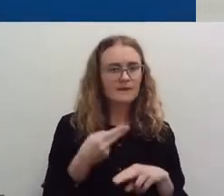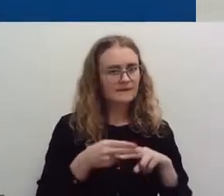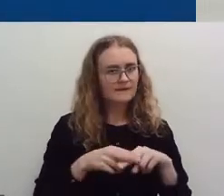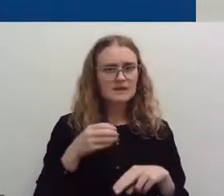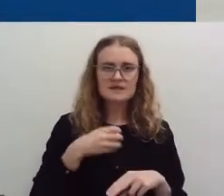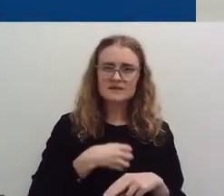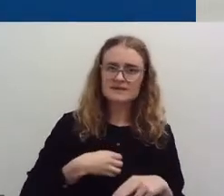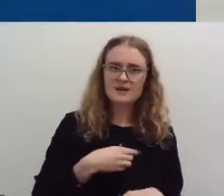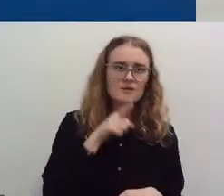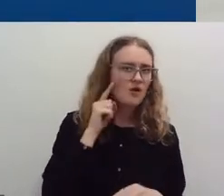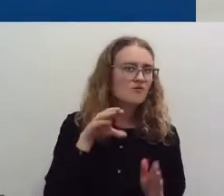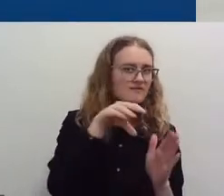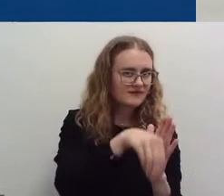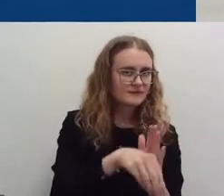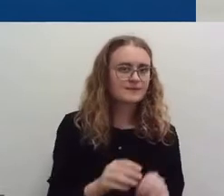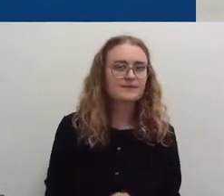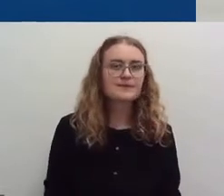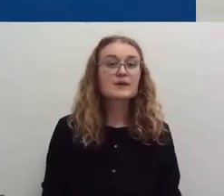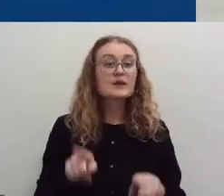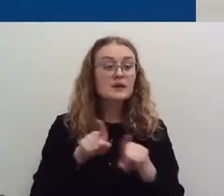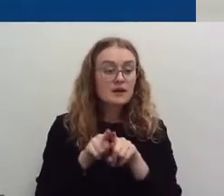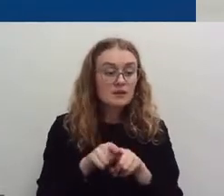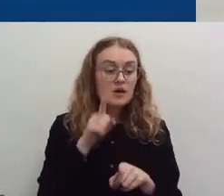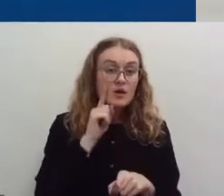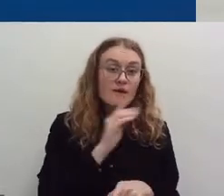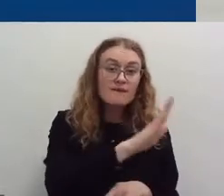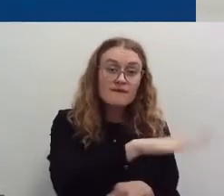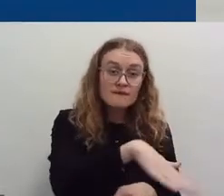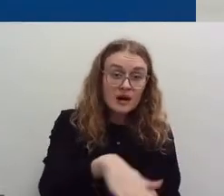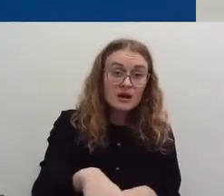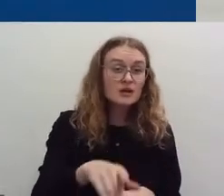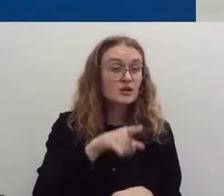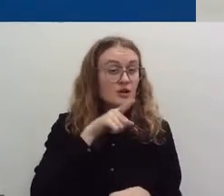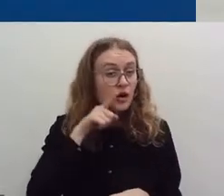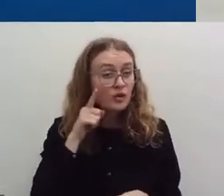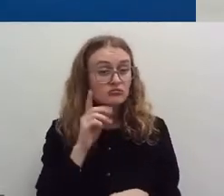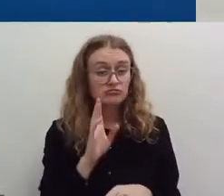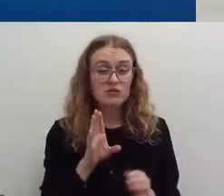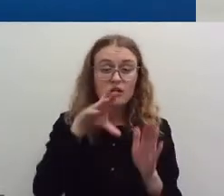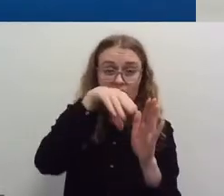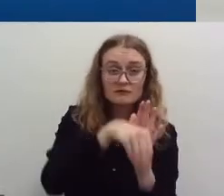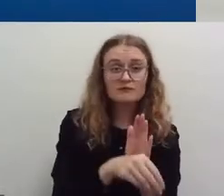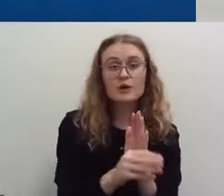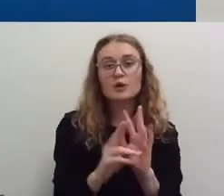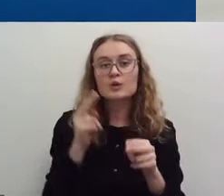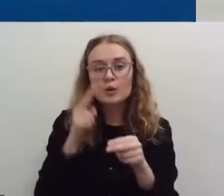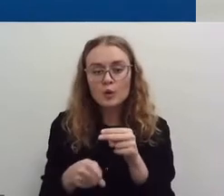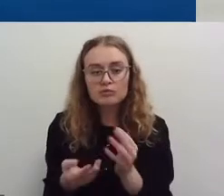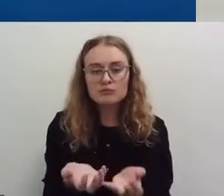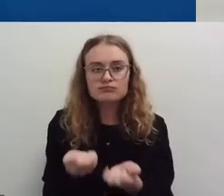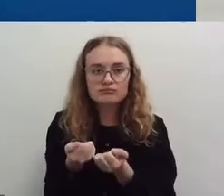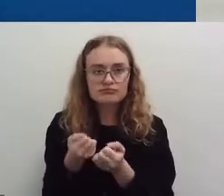and young people in decision-making and in projects and processes that affect them